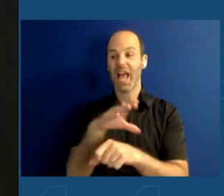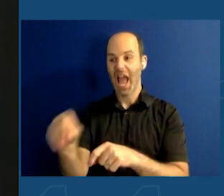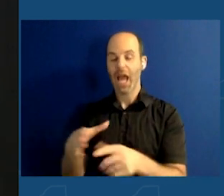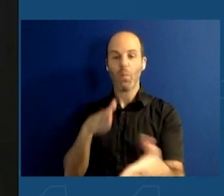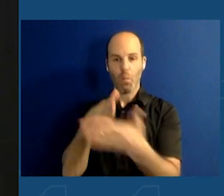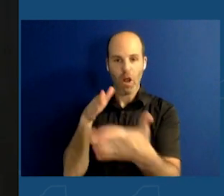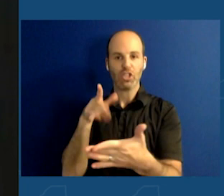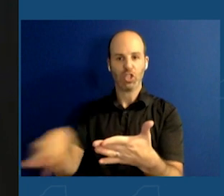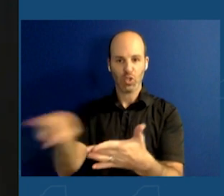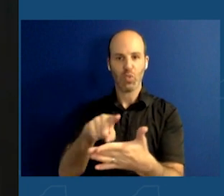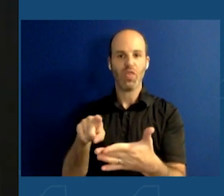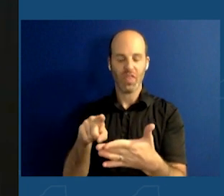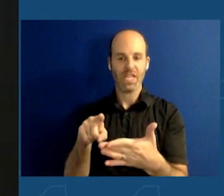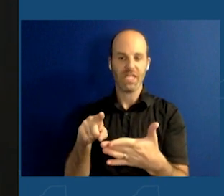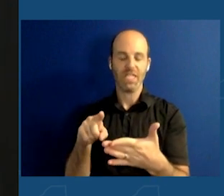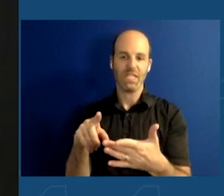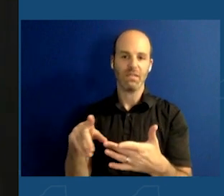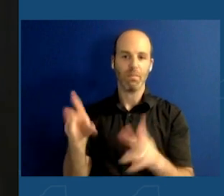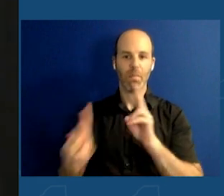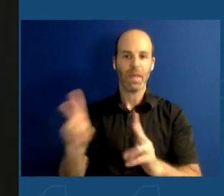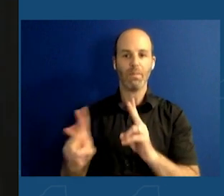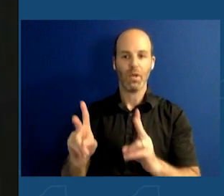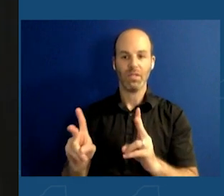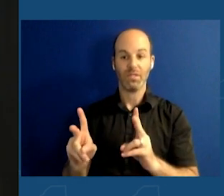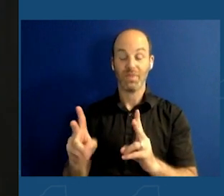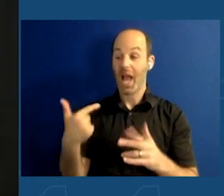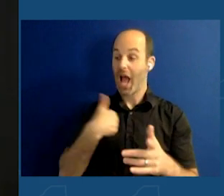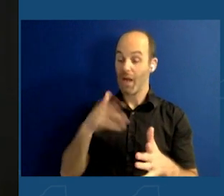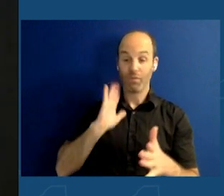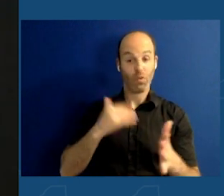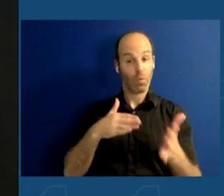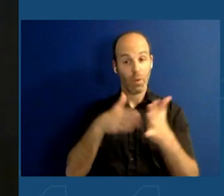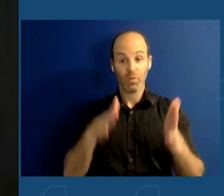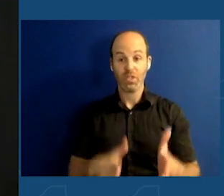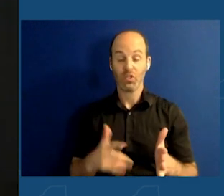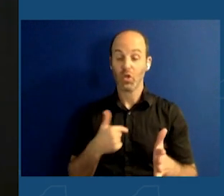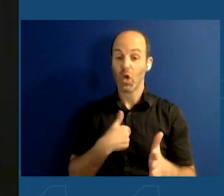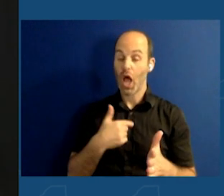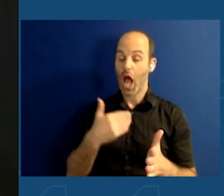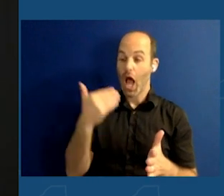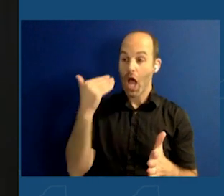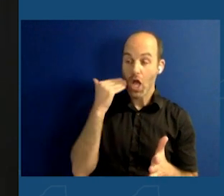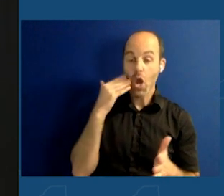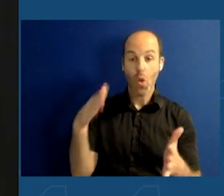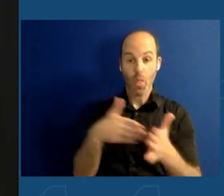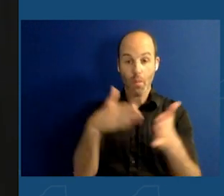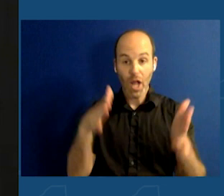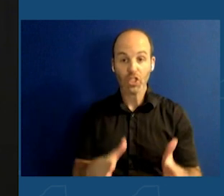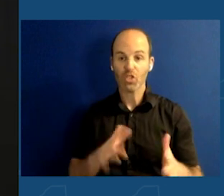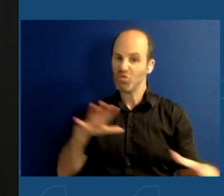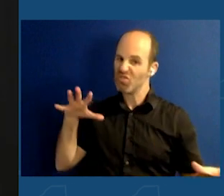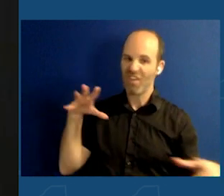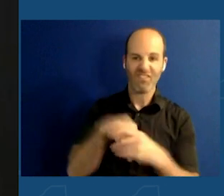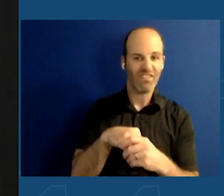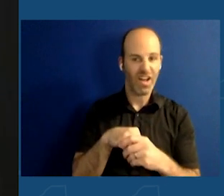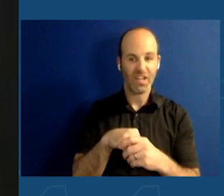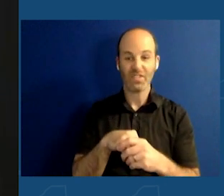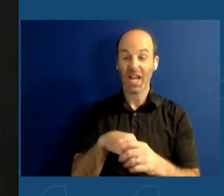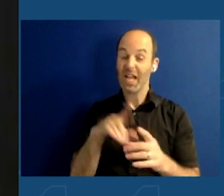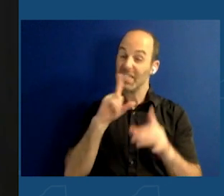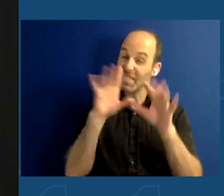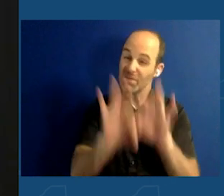former prosecutor, it's very important that the prosecutors, and I heard today about how the prosecutors are participating in this, how important it